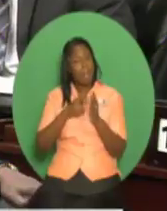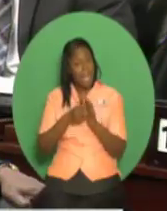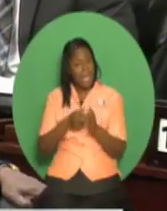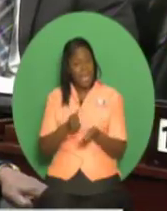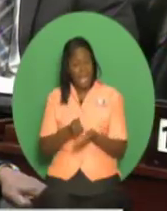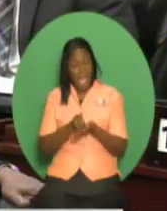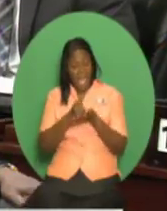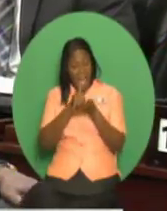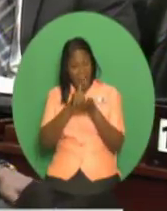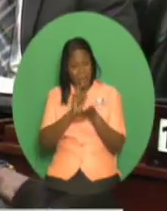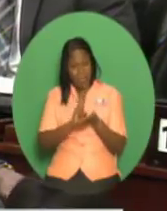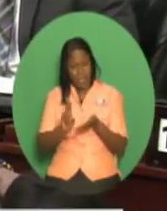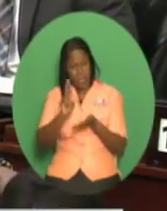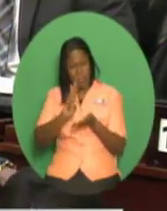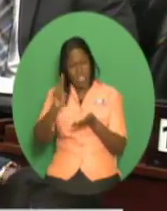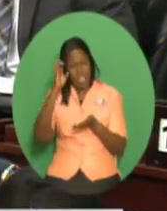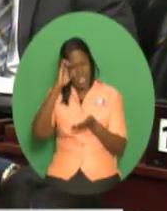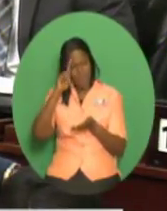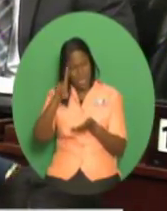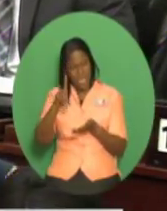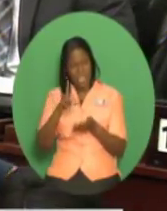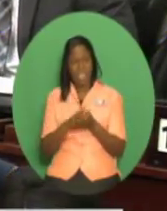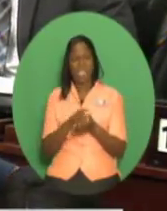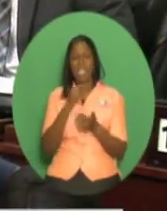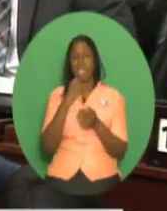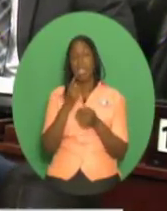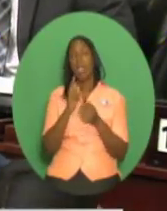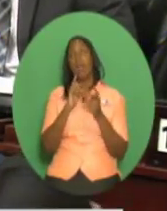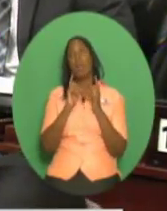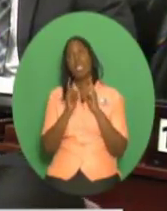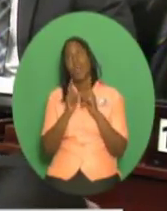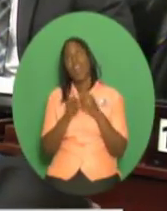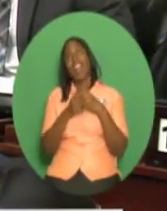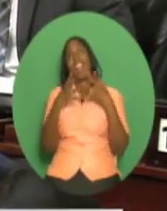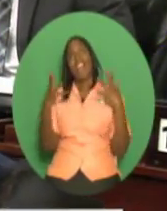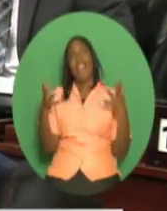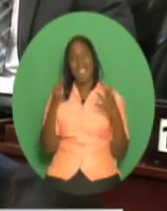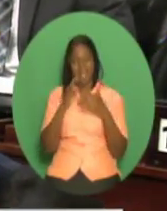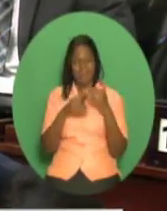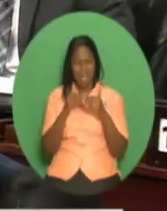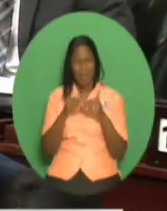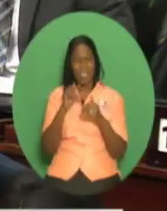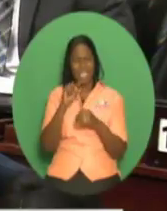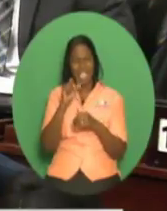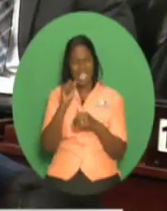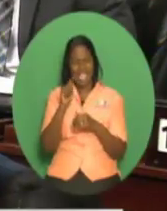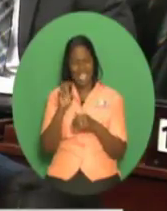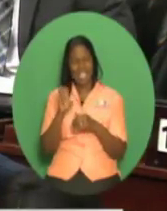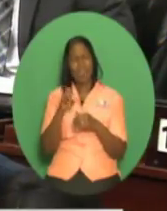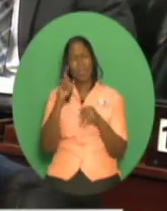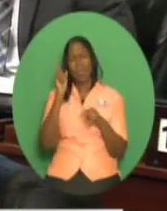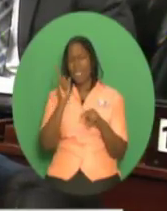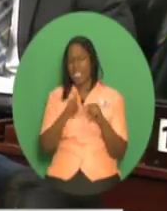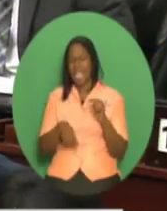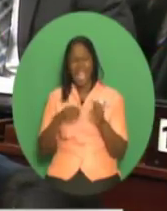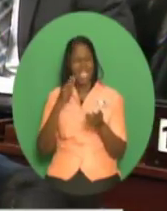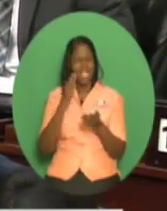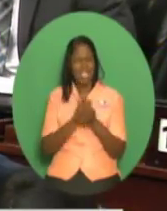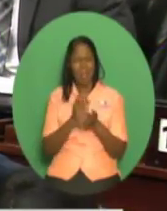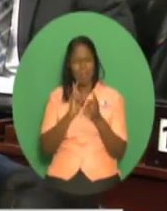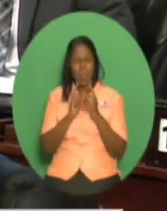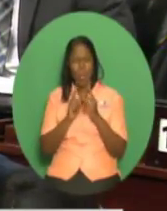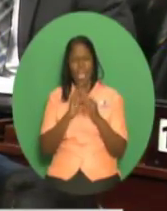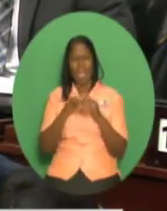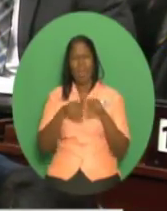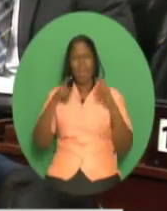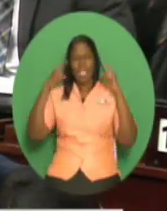it is my view that we can never stop talking about the success that this government has been able to